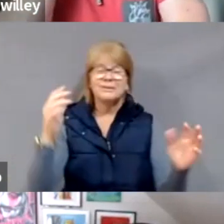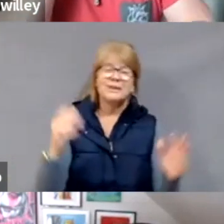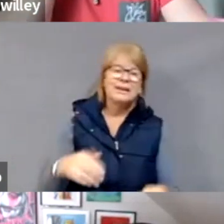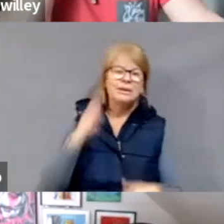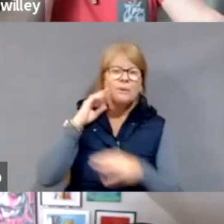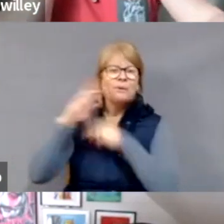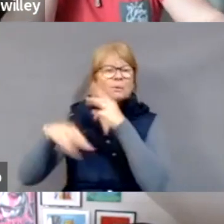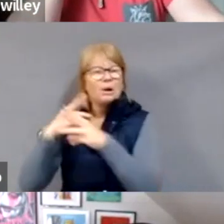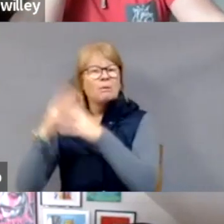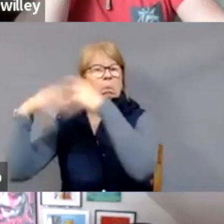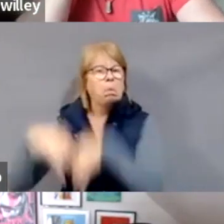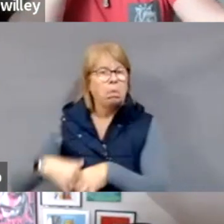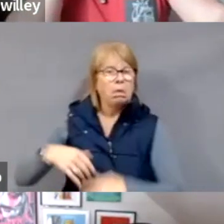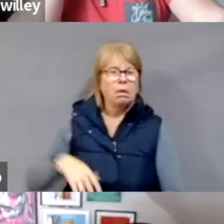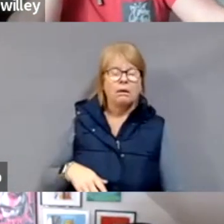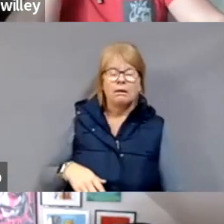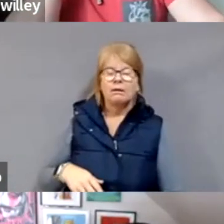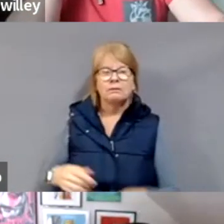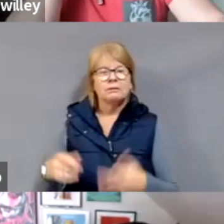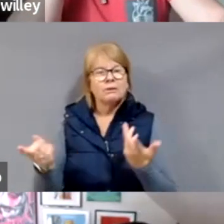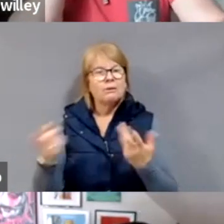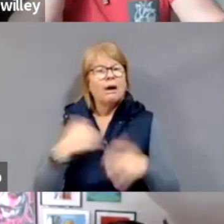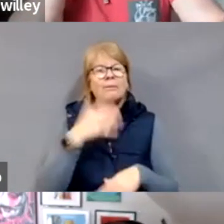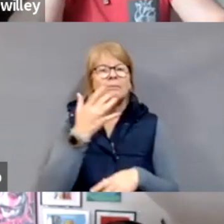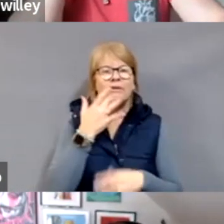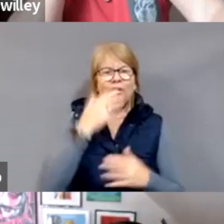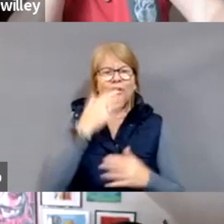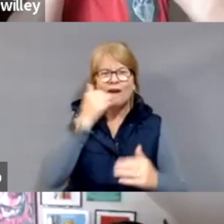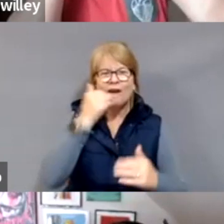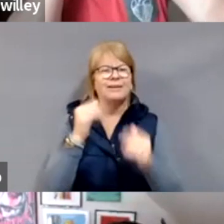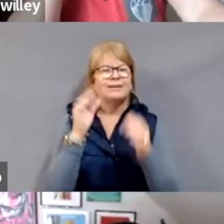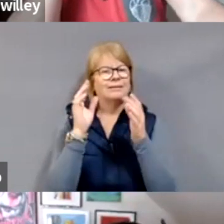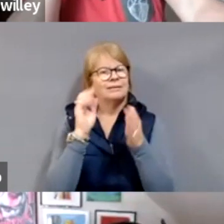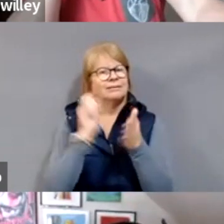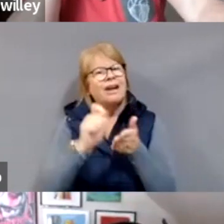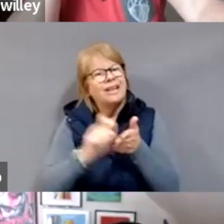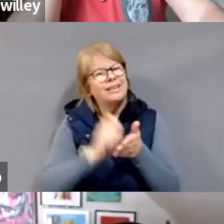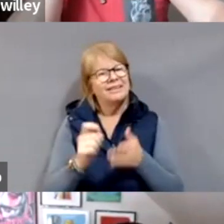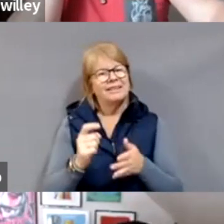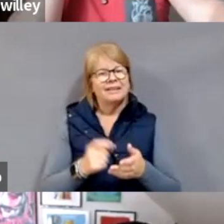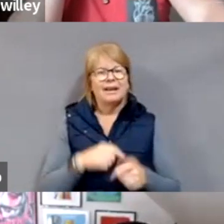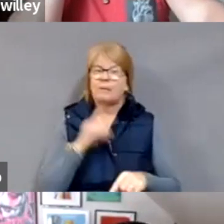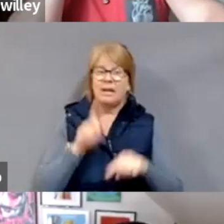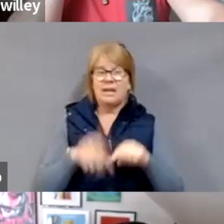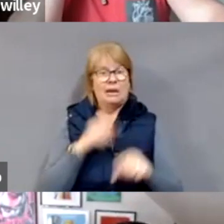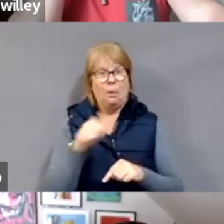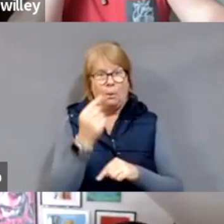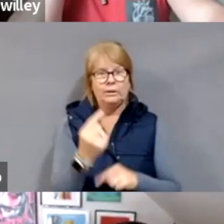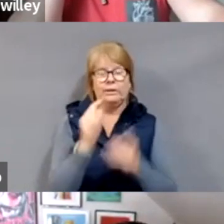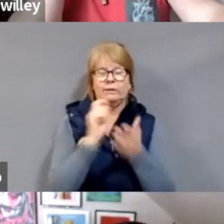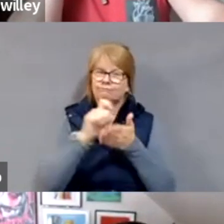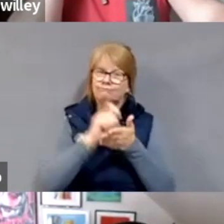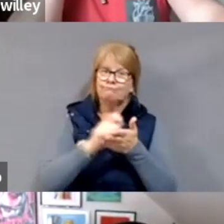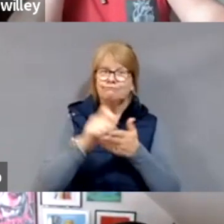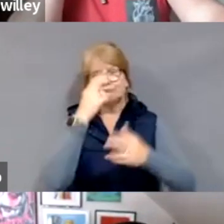crappy and I think it's a way to get into the world. So I can't only do comedy because I think the world needs